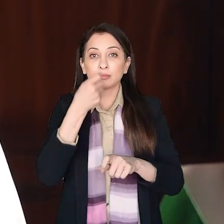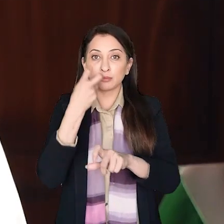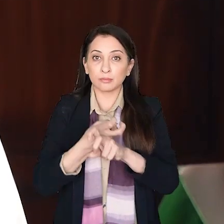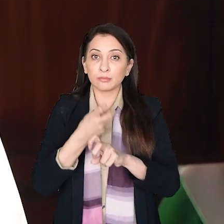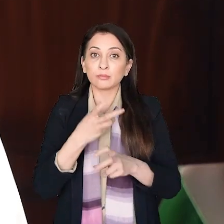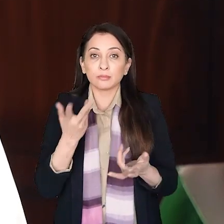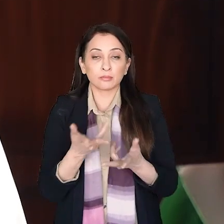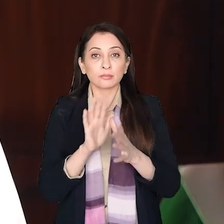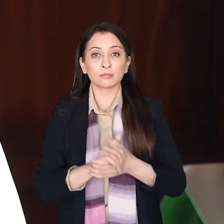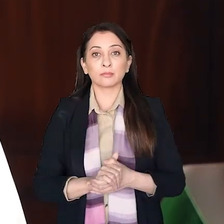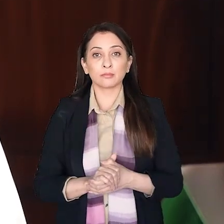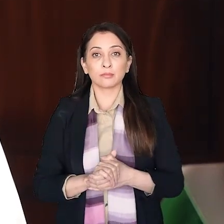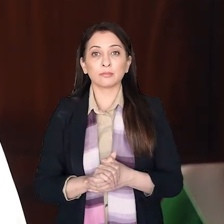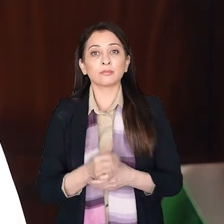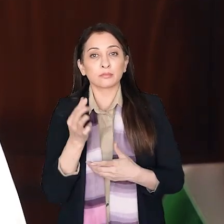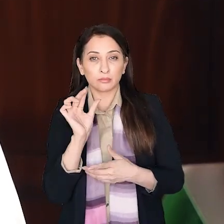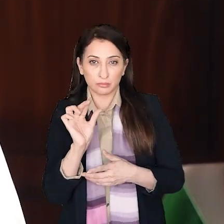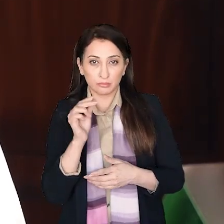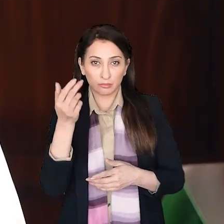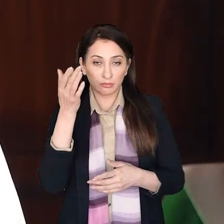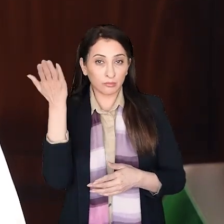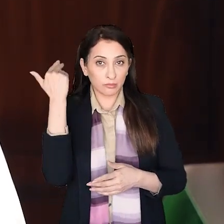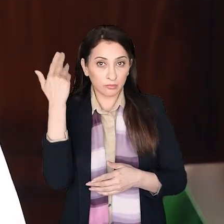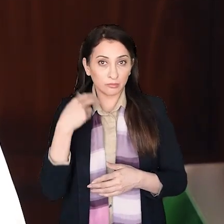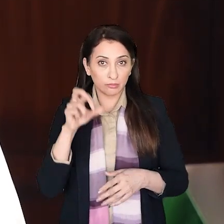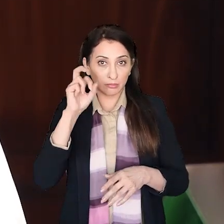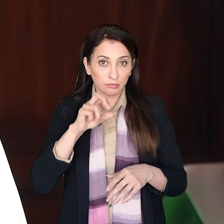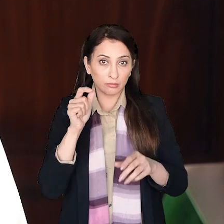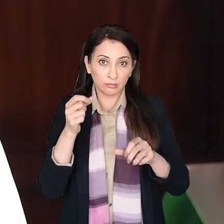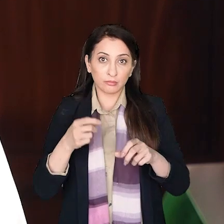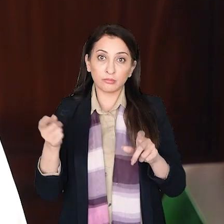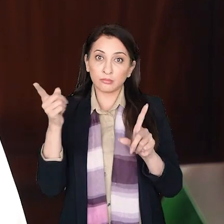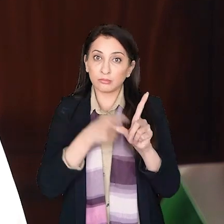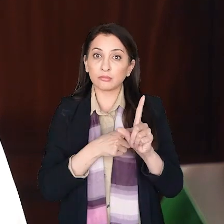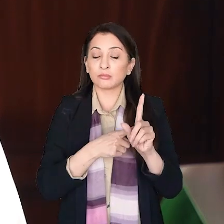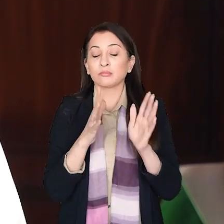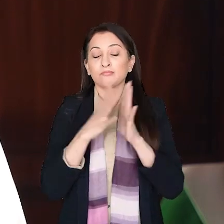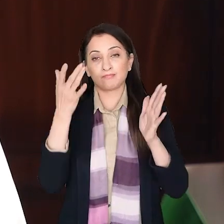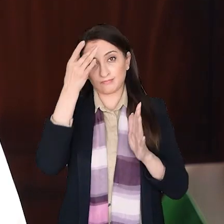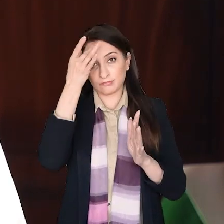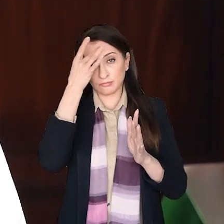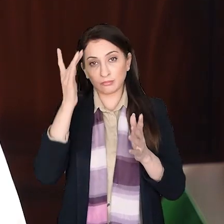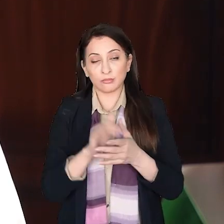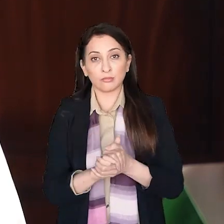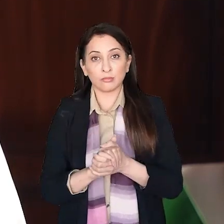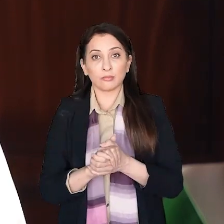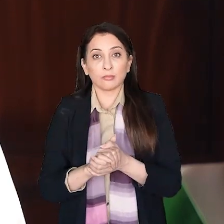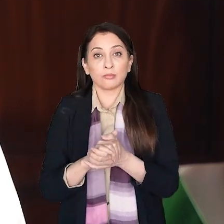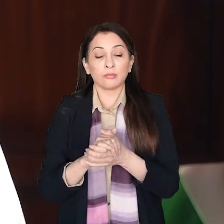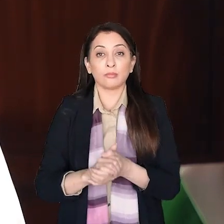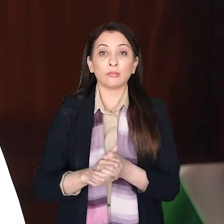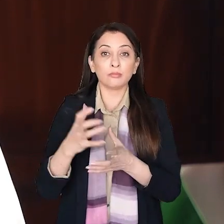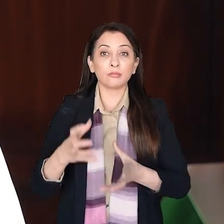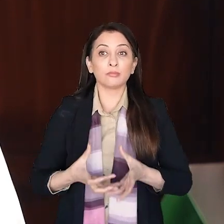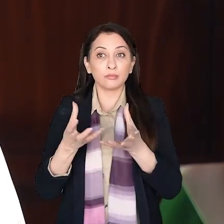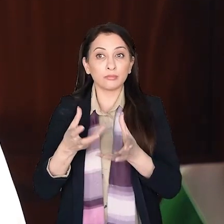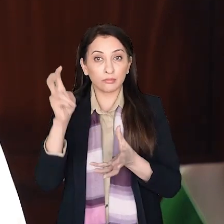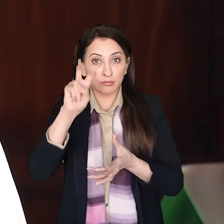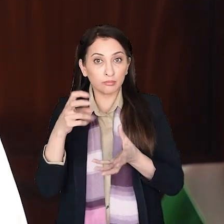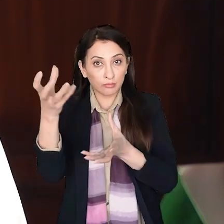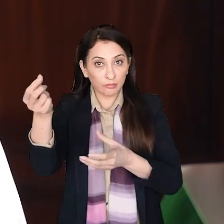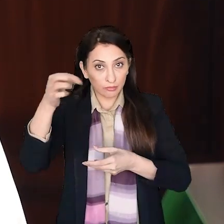industry, we've seen a few problems in the past 8 years. In the past 8 years, we saw a surge of foreign direct